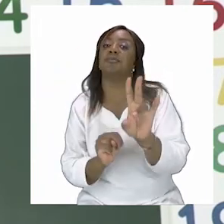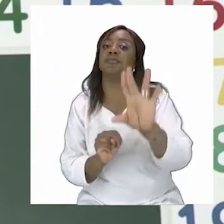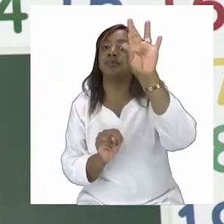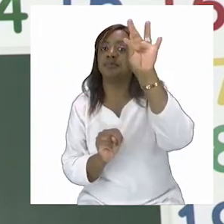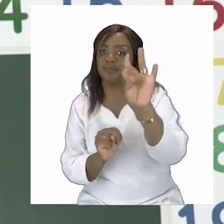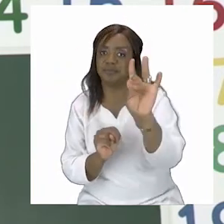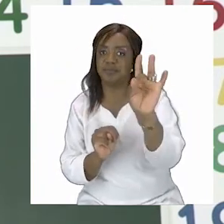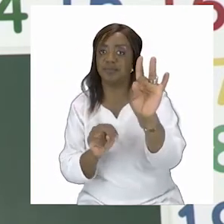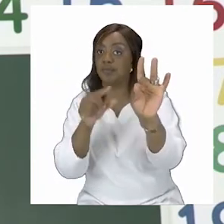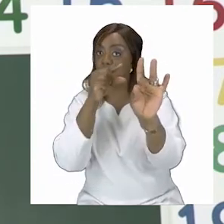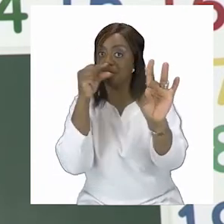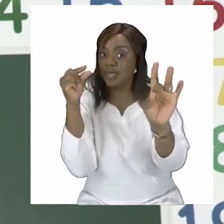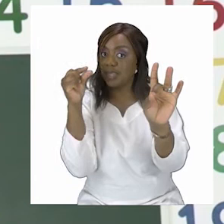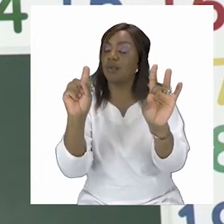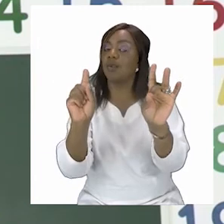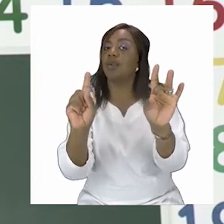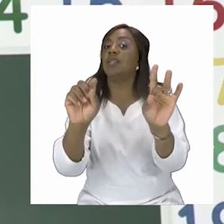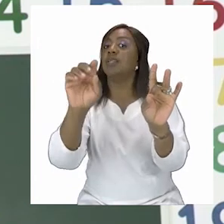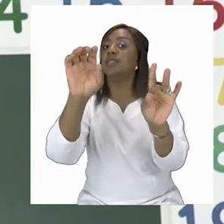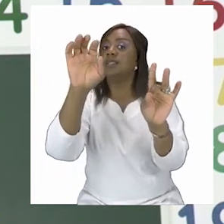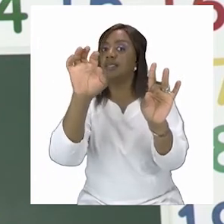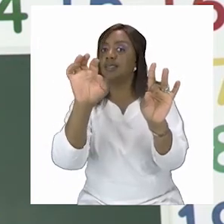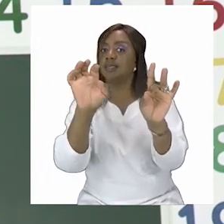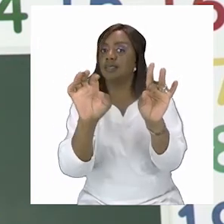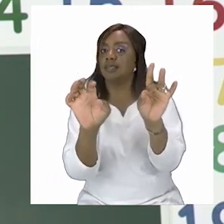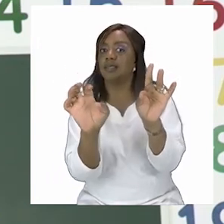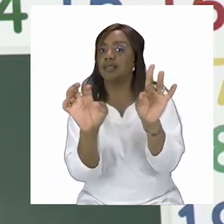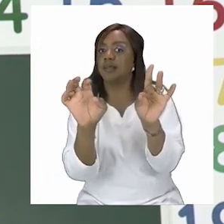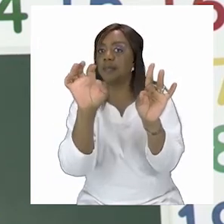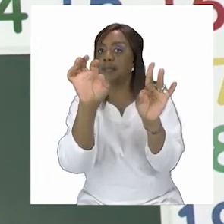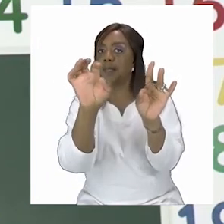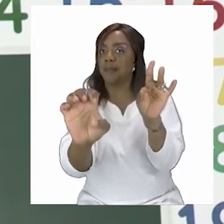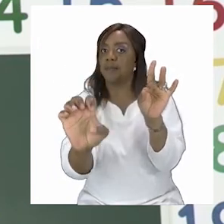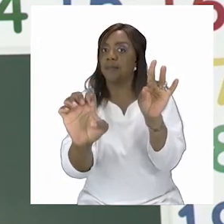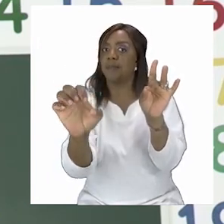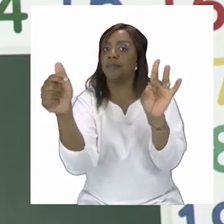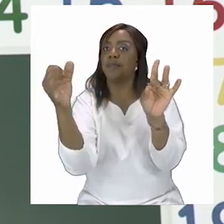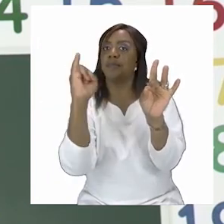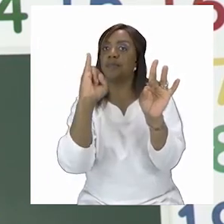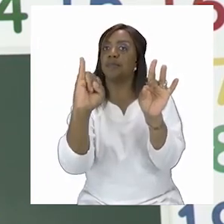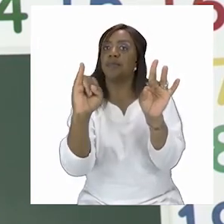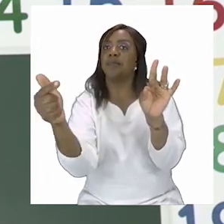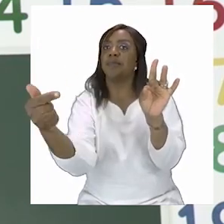7, well done. Let's keep going.